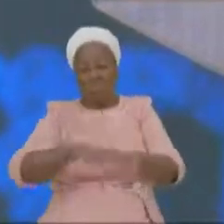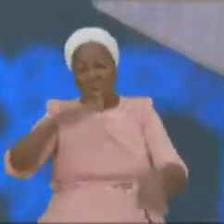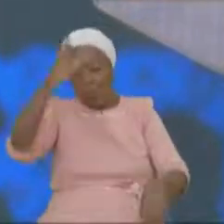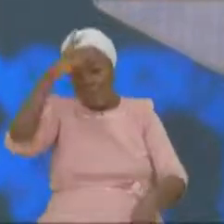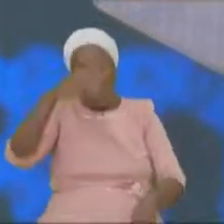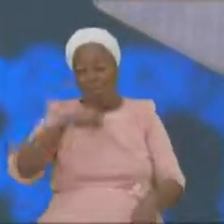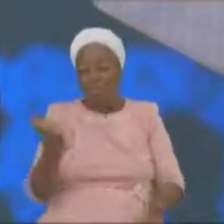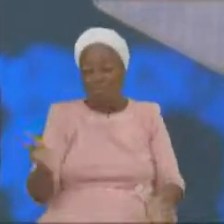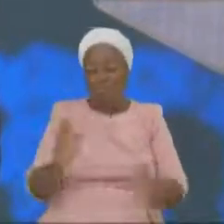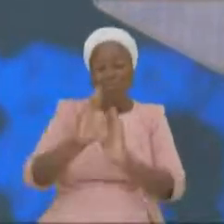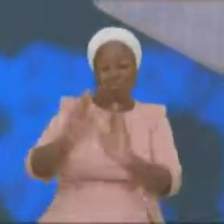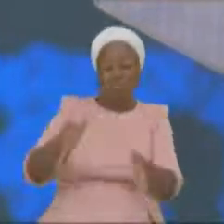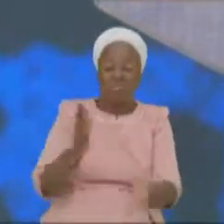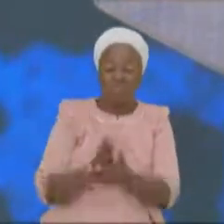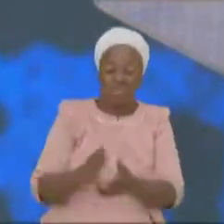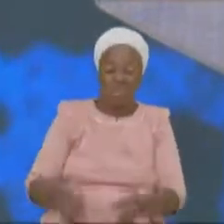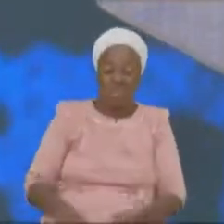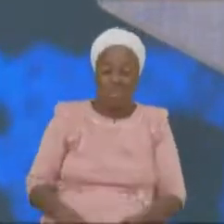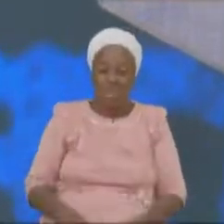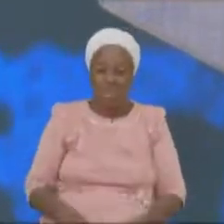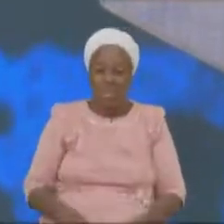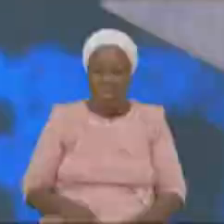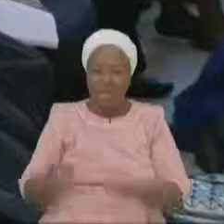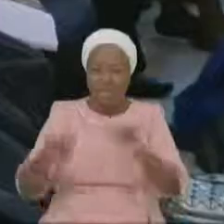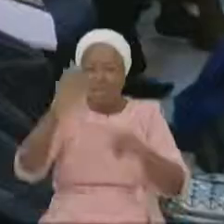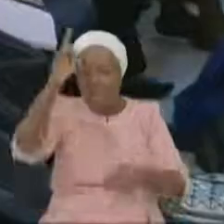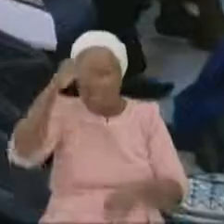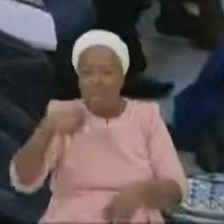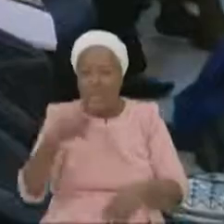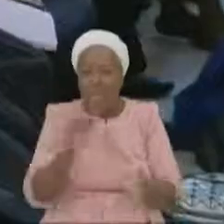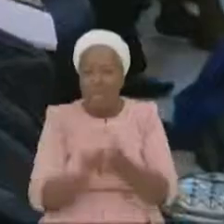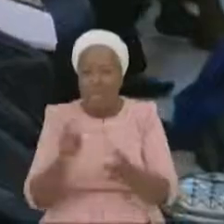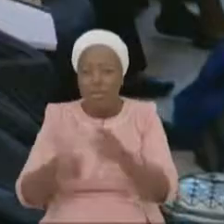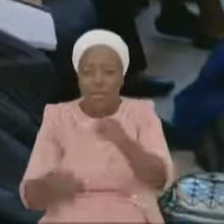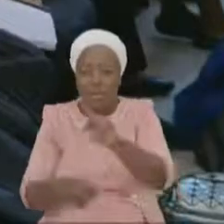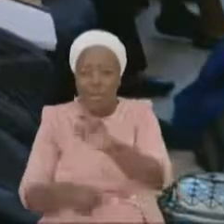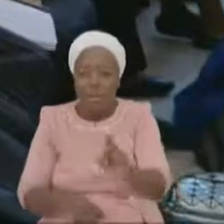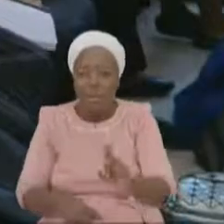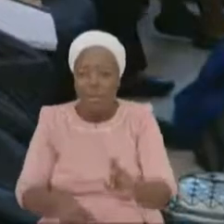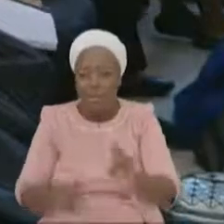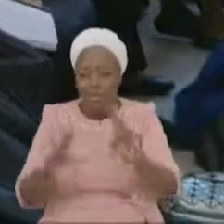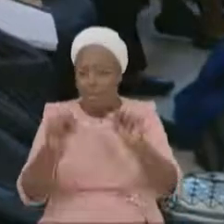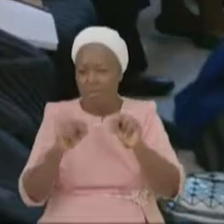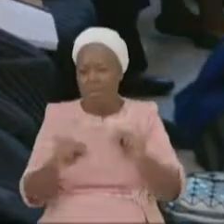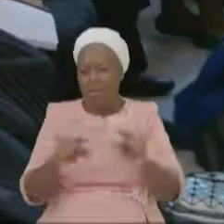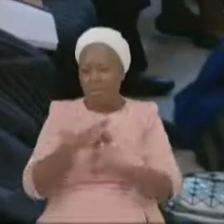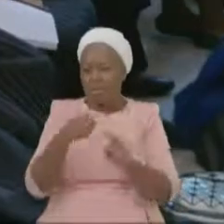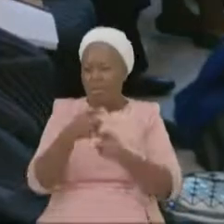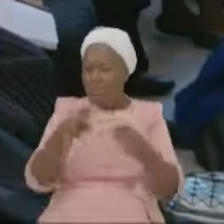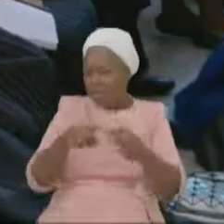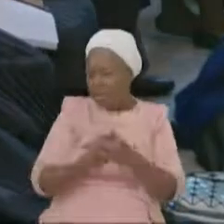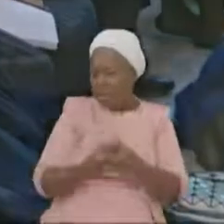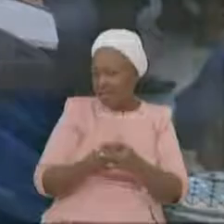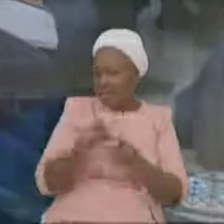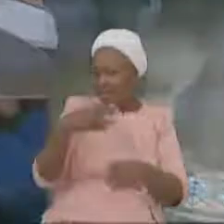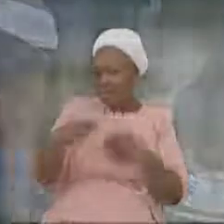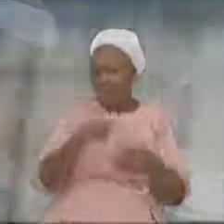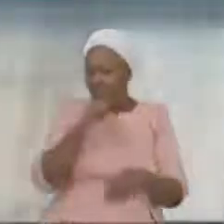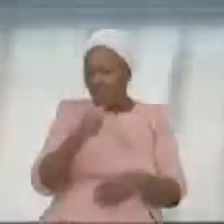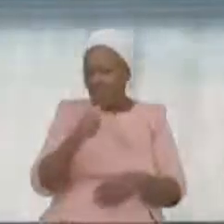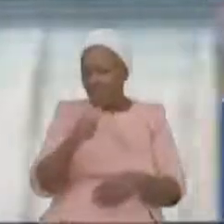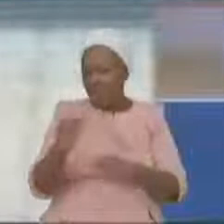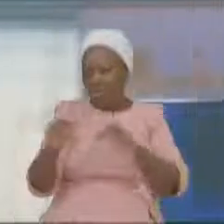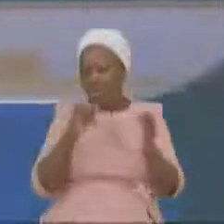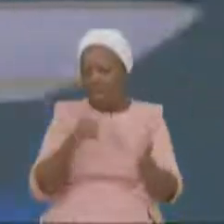dada? Stop it. Did they say that? When you begin, you may not